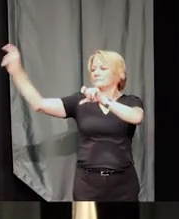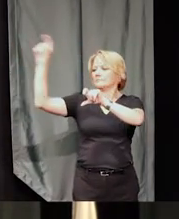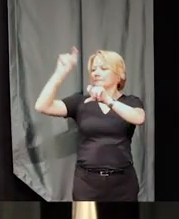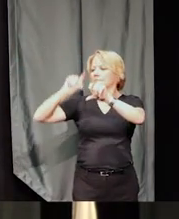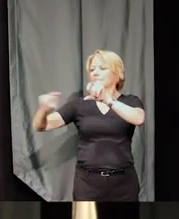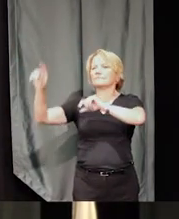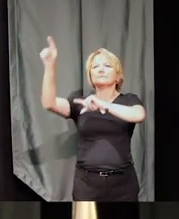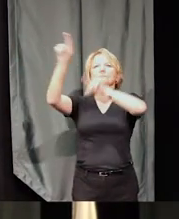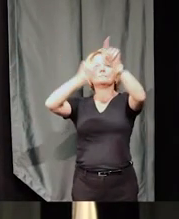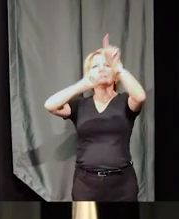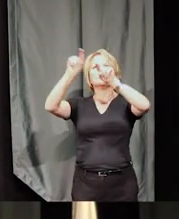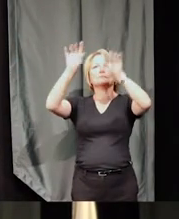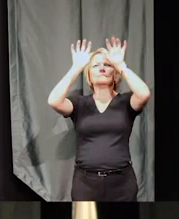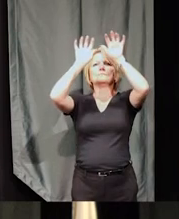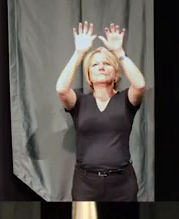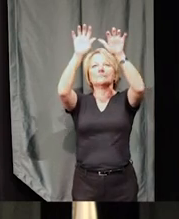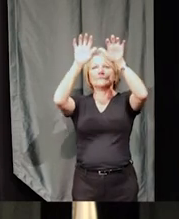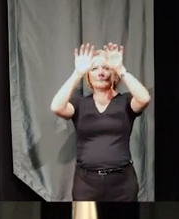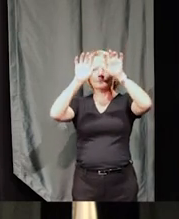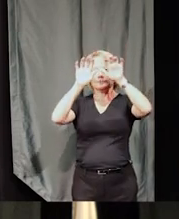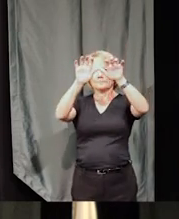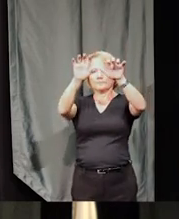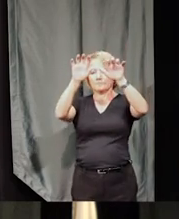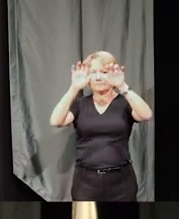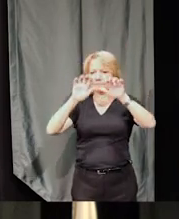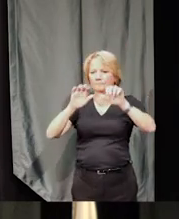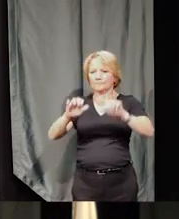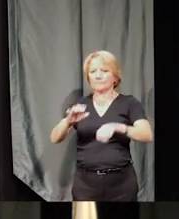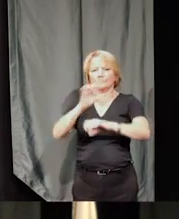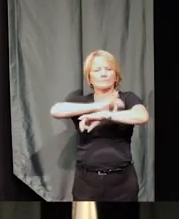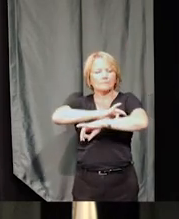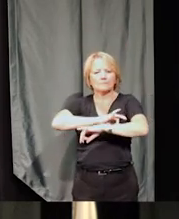bright stars through the